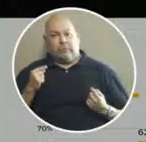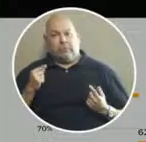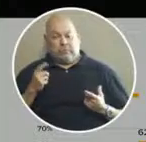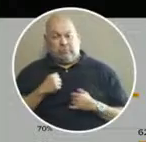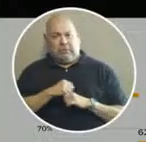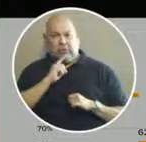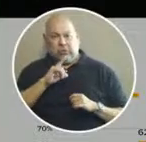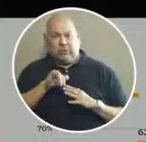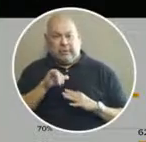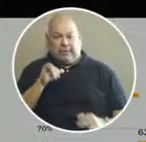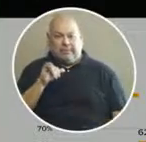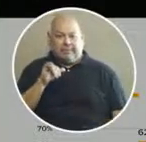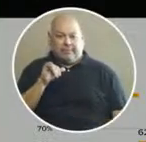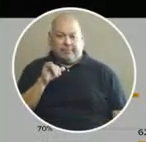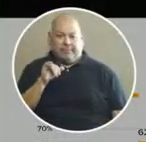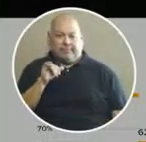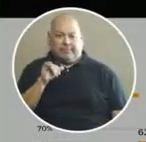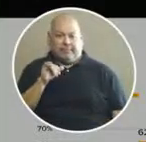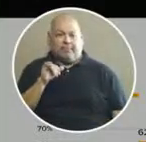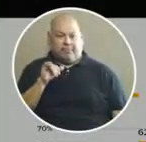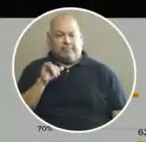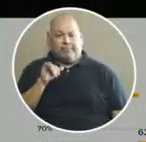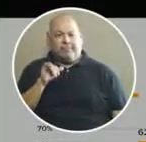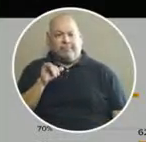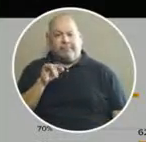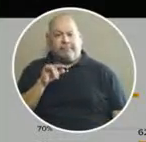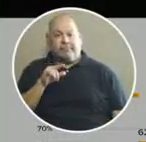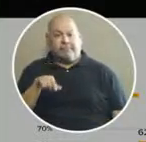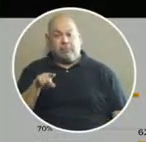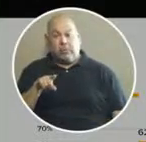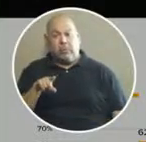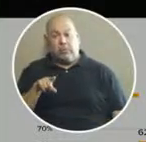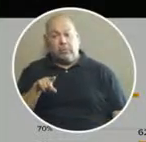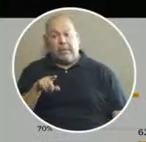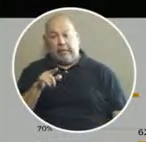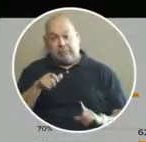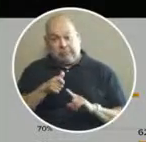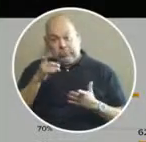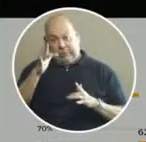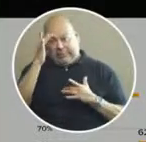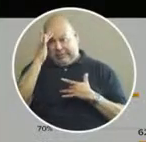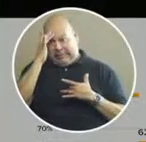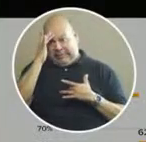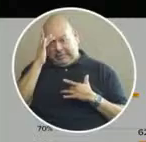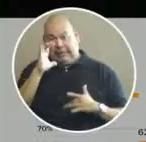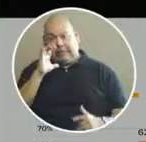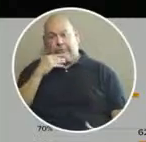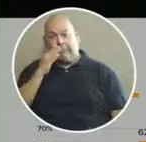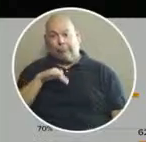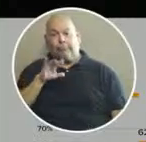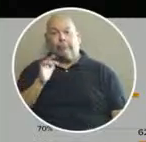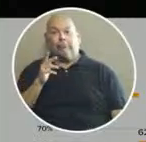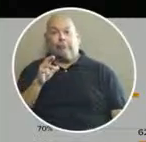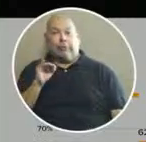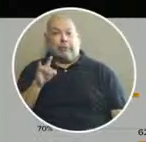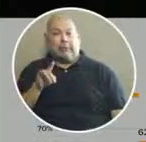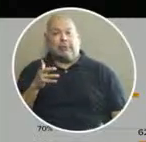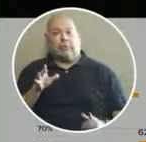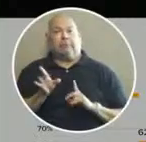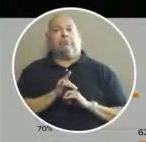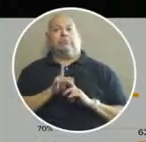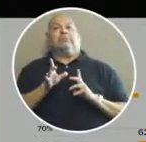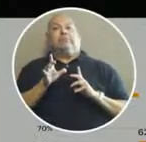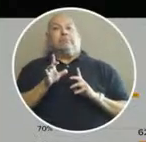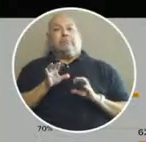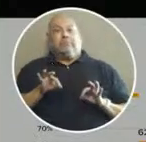to make sure that all those that have chronic conditions don't get affected by the virus? Well, we need